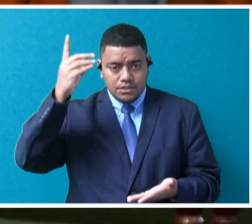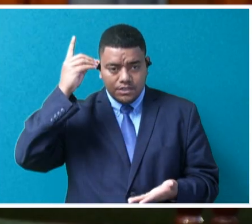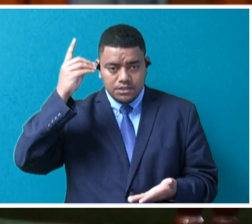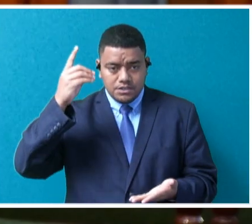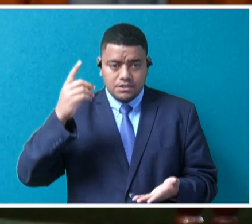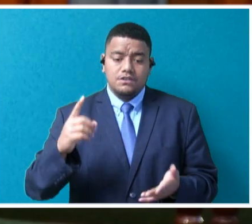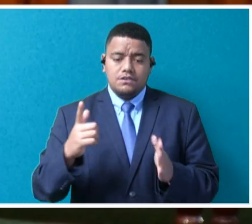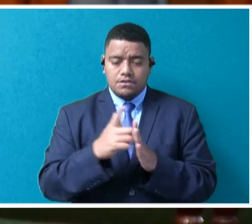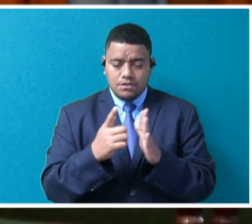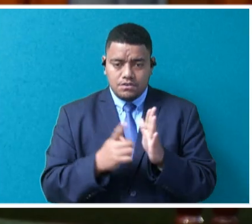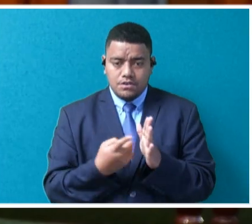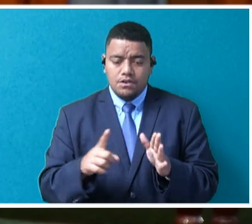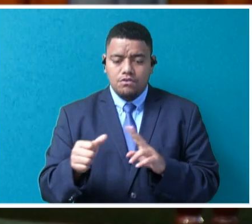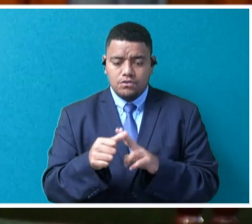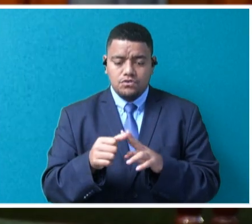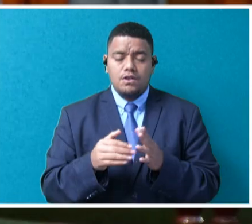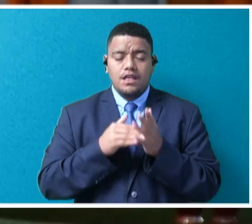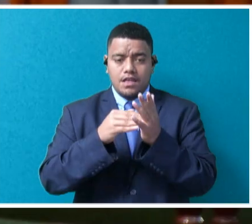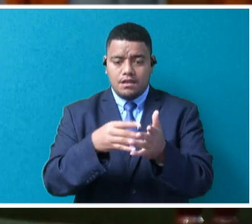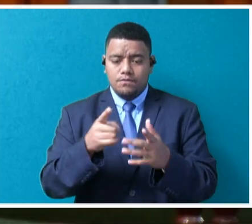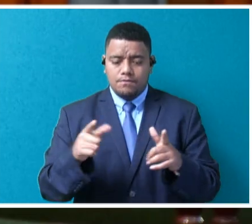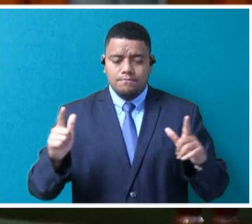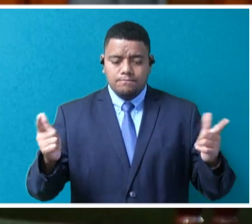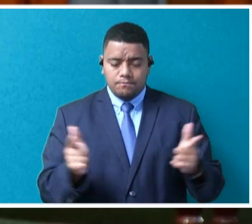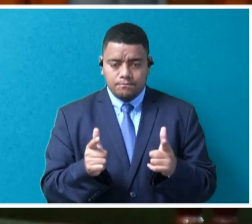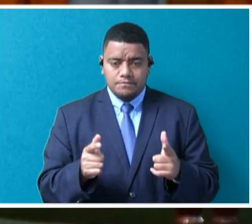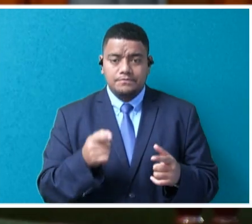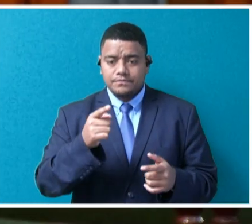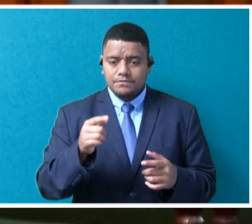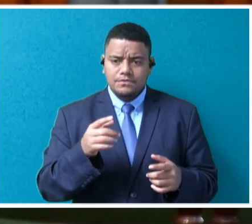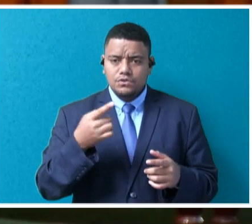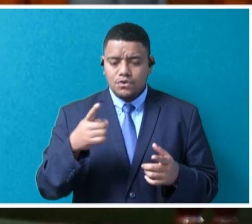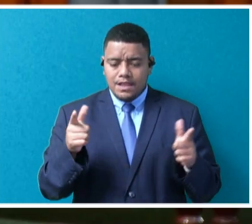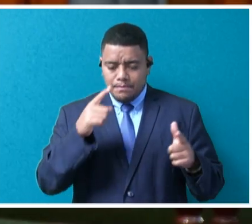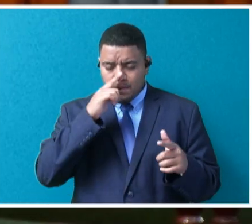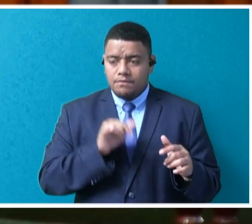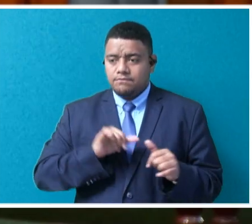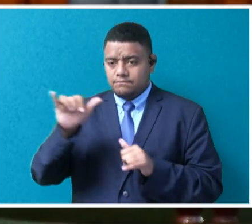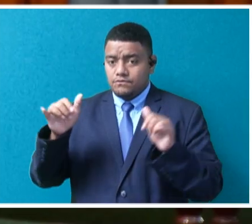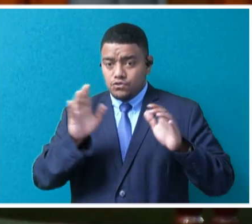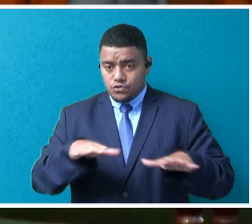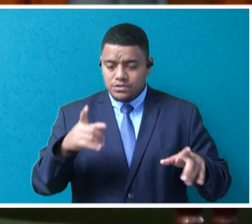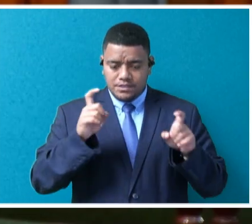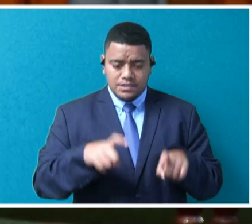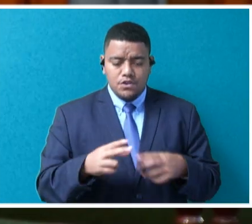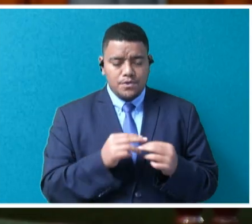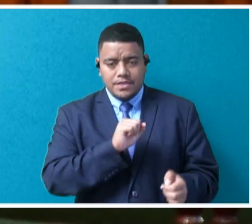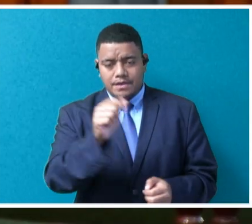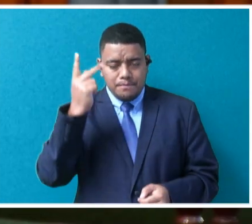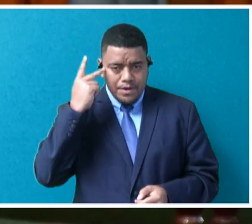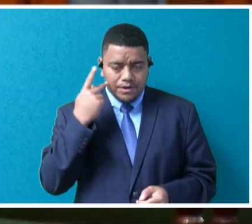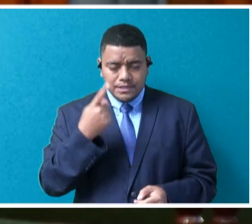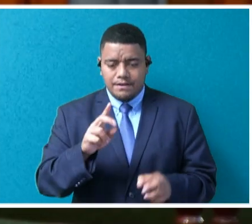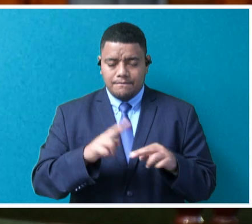to home will also help to reduce rural-urban migration, enabling children to remain with their parents and